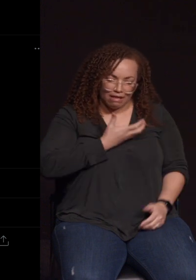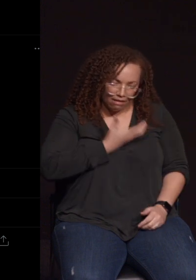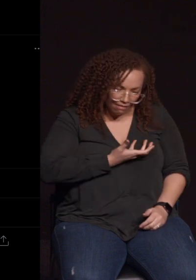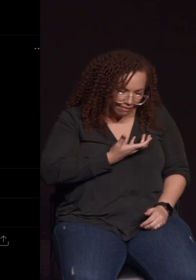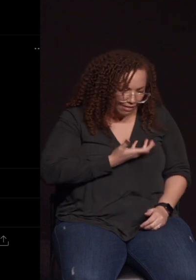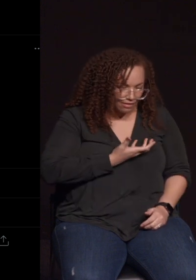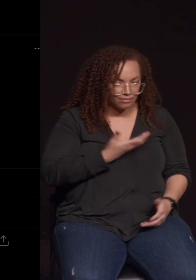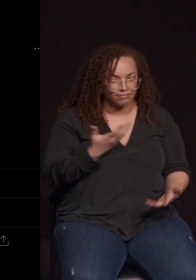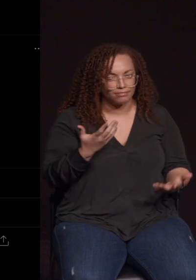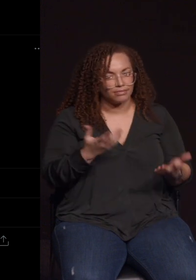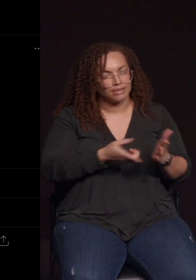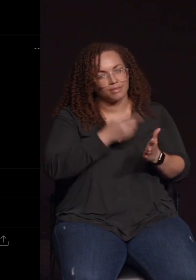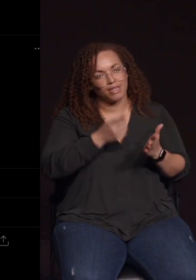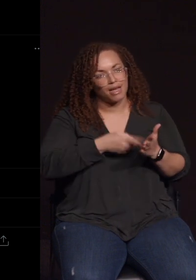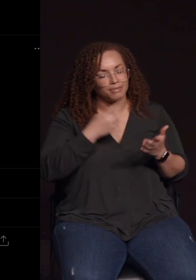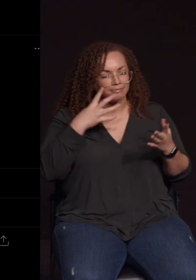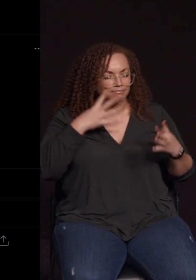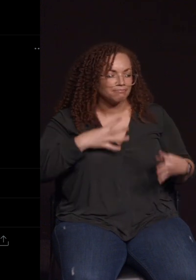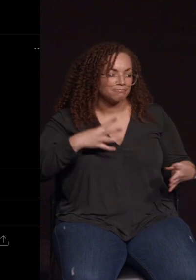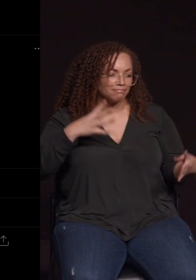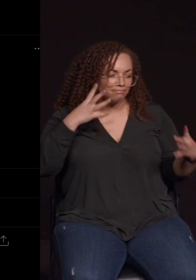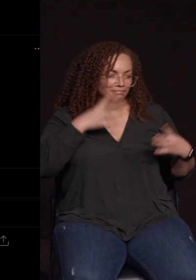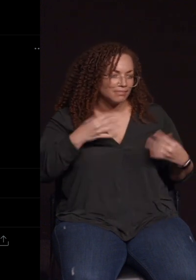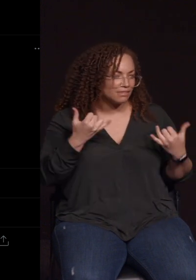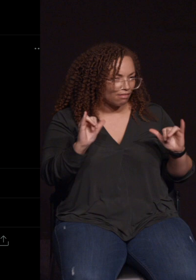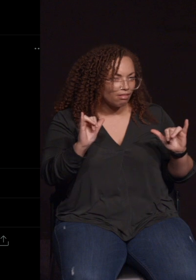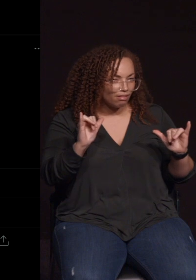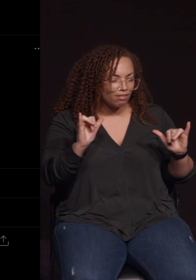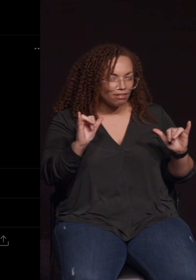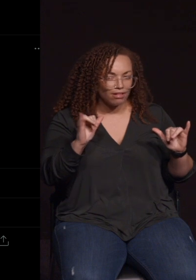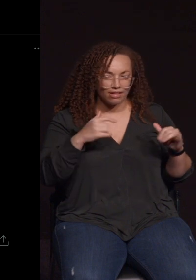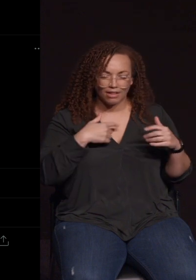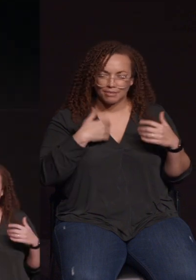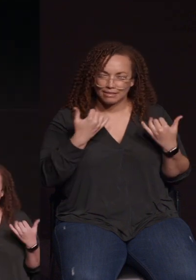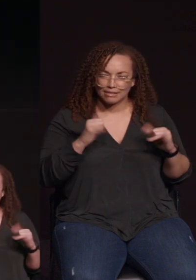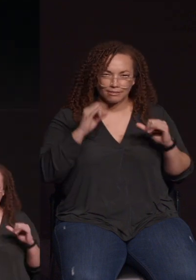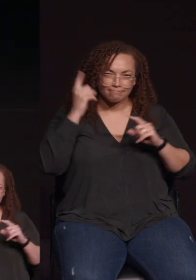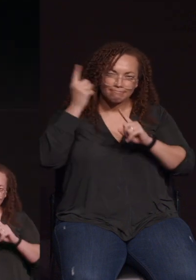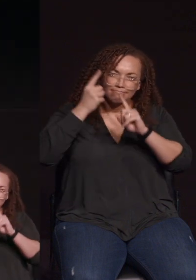I'm still striving to move toward a world truer than this one.